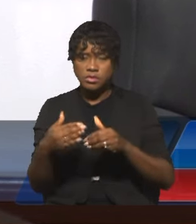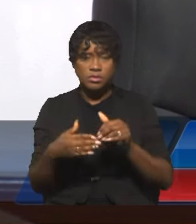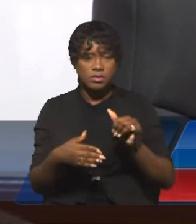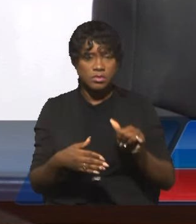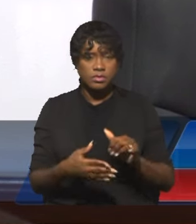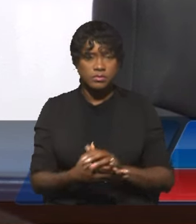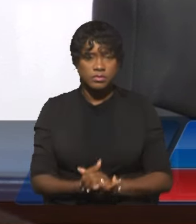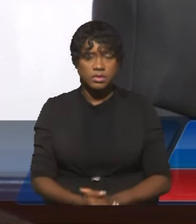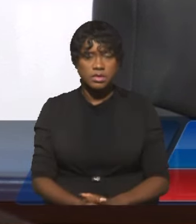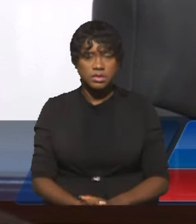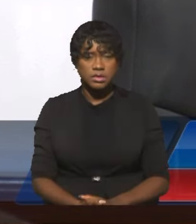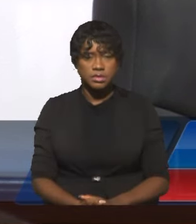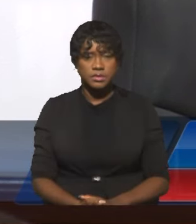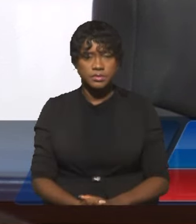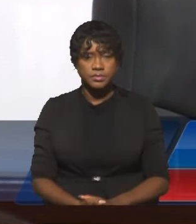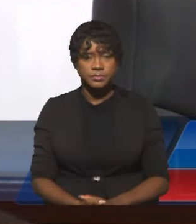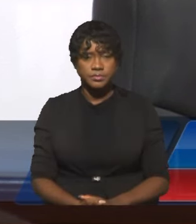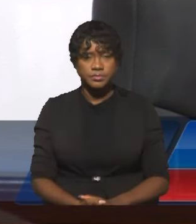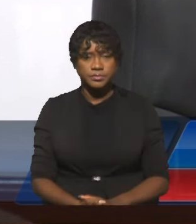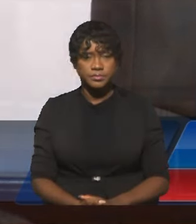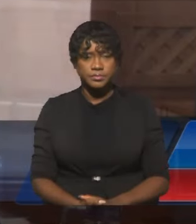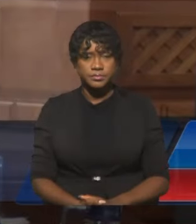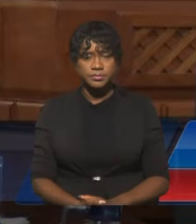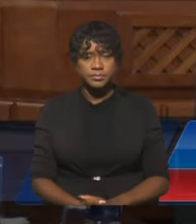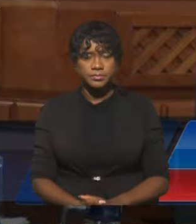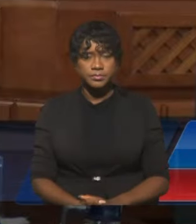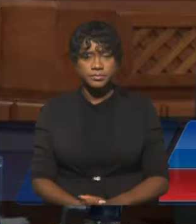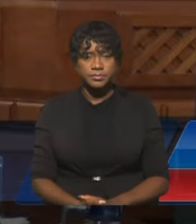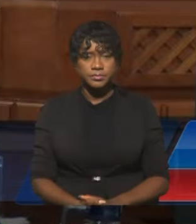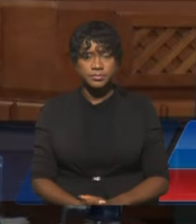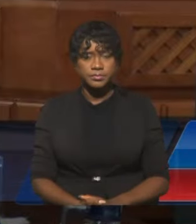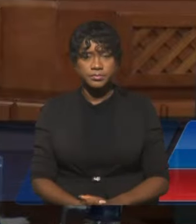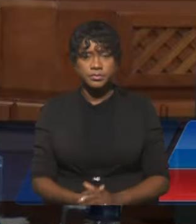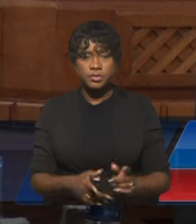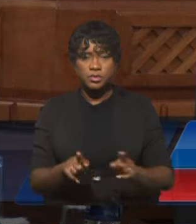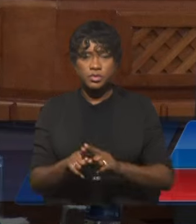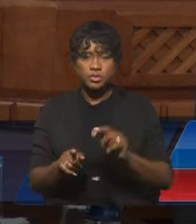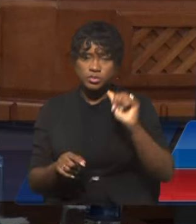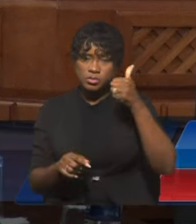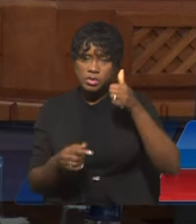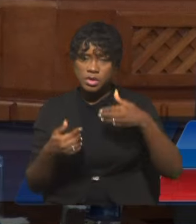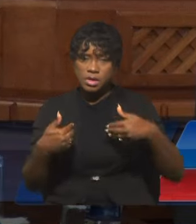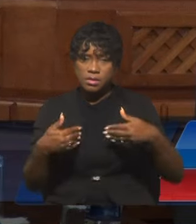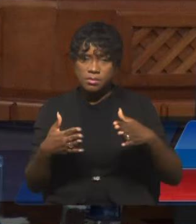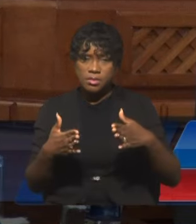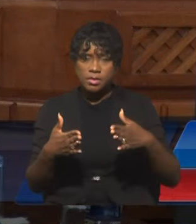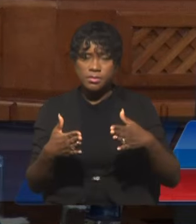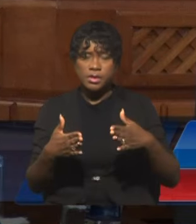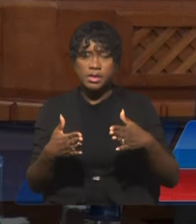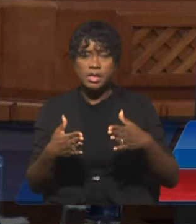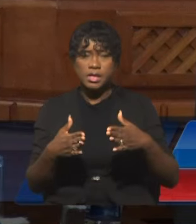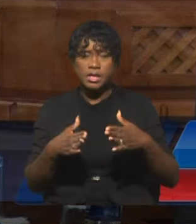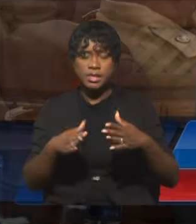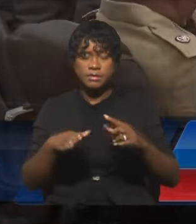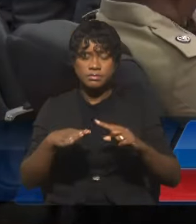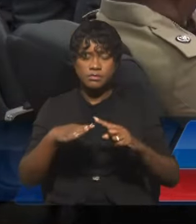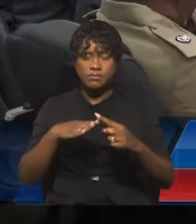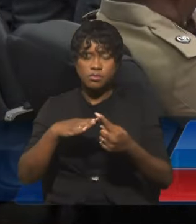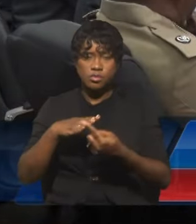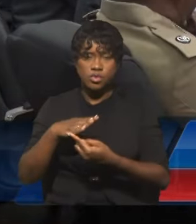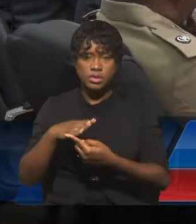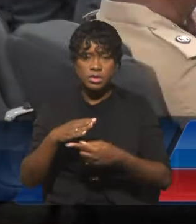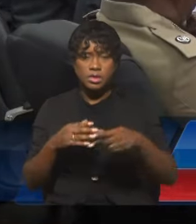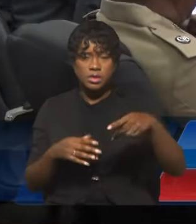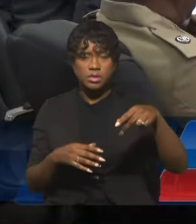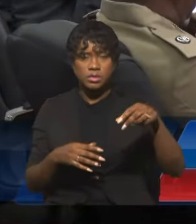we would need it in a responsible manner. He is also reminding the public of the city borders. He said, the Port